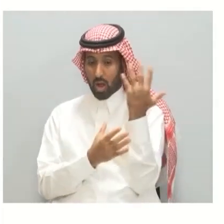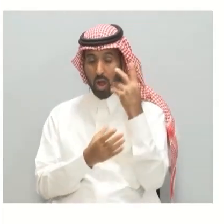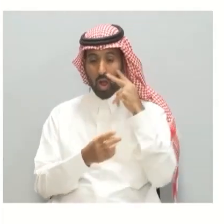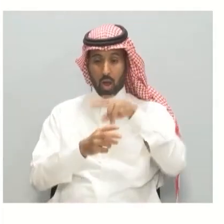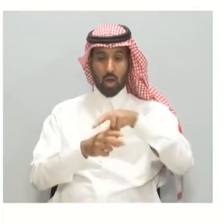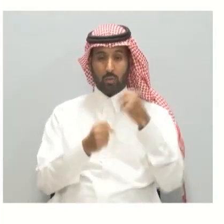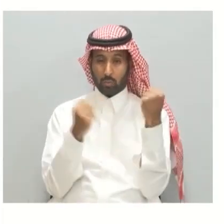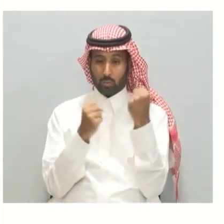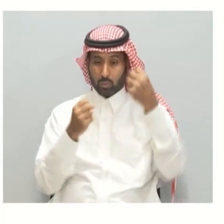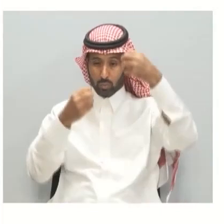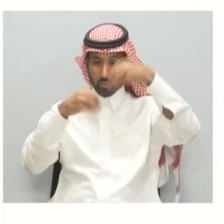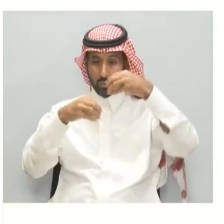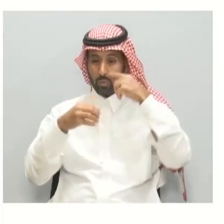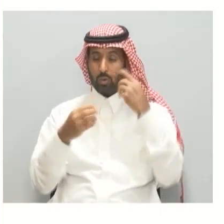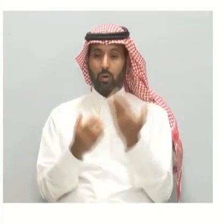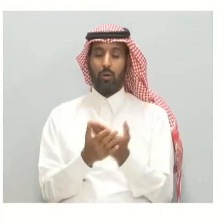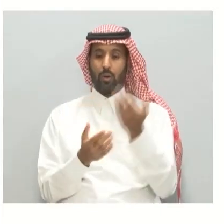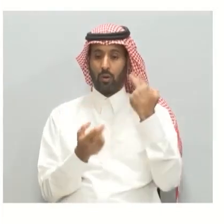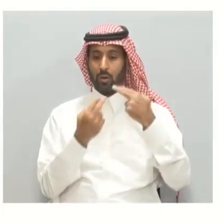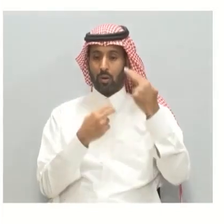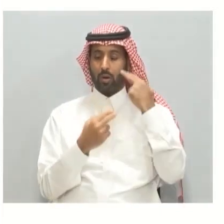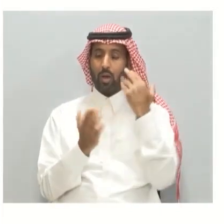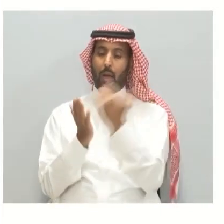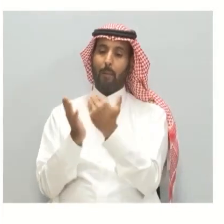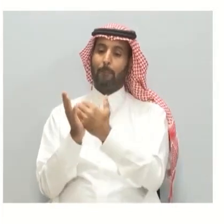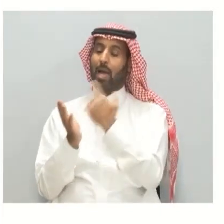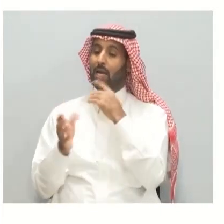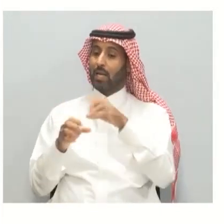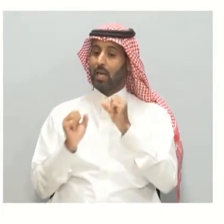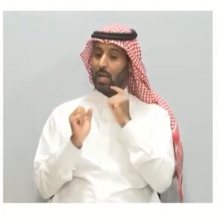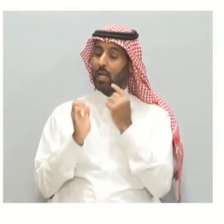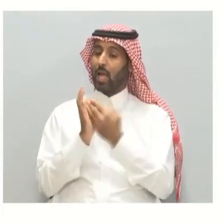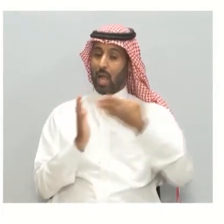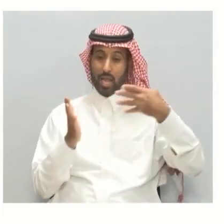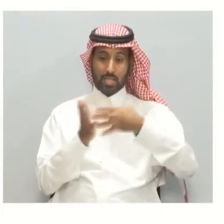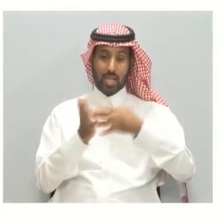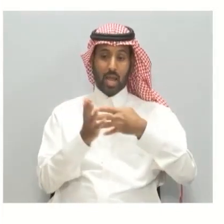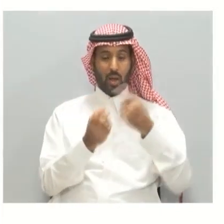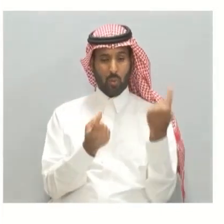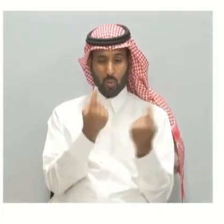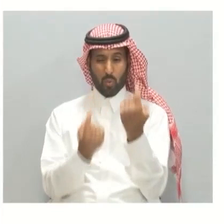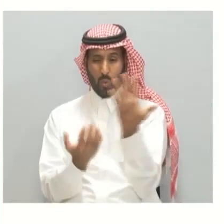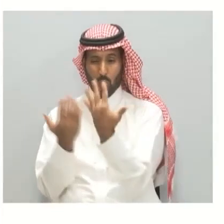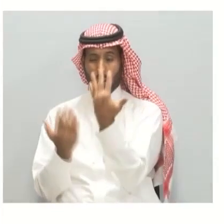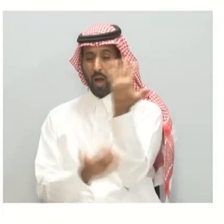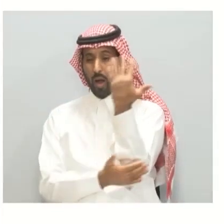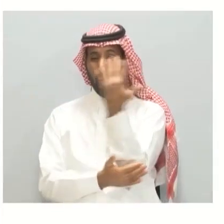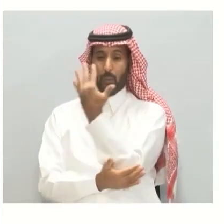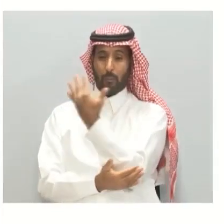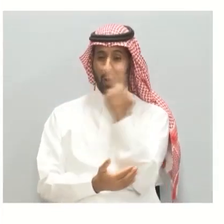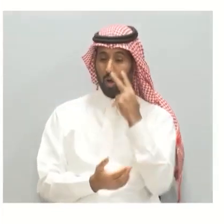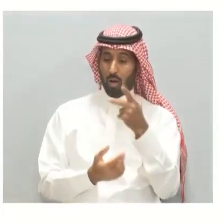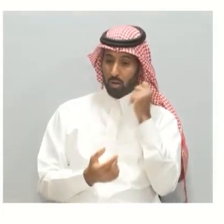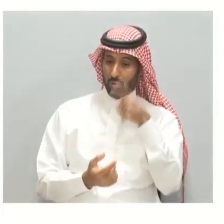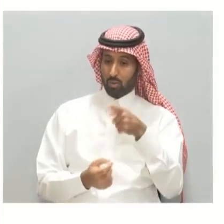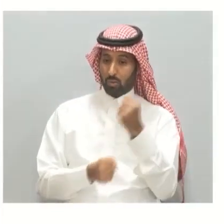is essential that you have a related bachelor's degree, for example in forestry, as the more you know about trees, the better you will be able